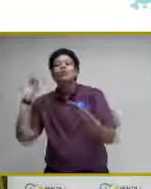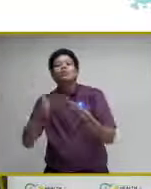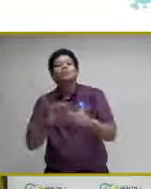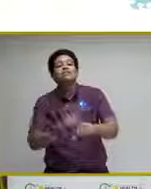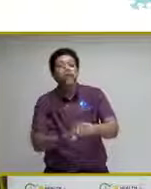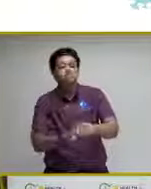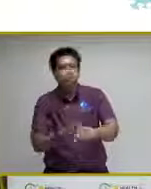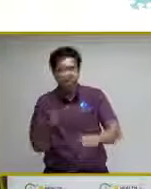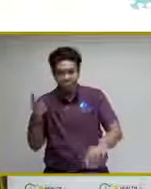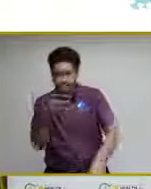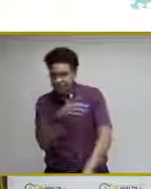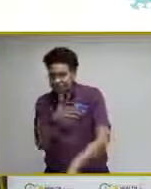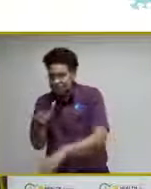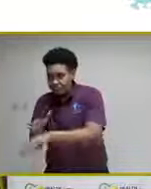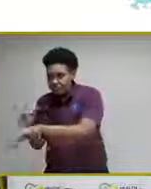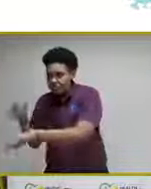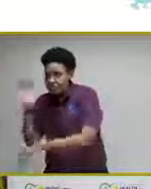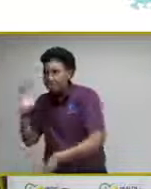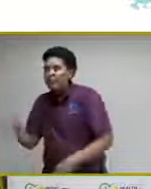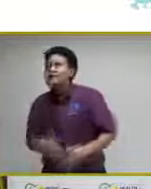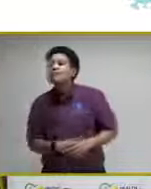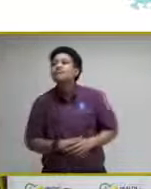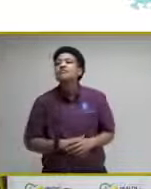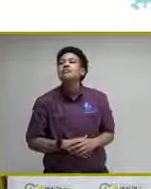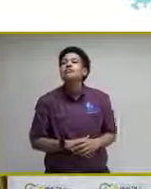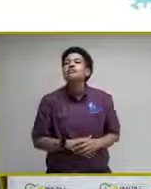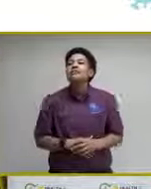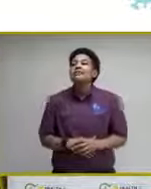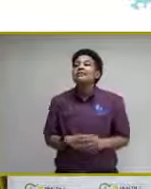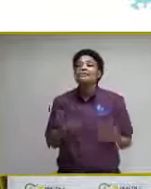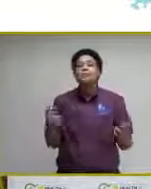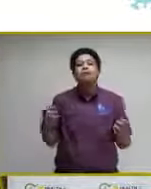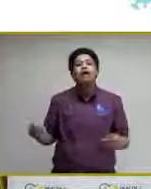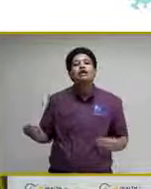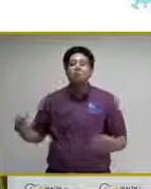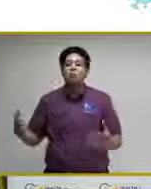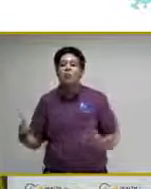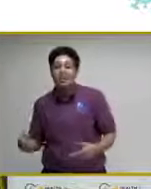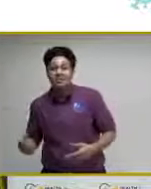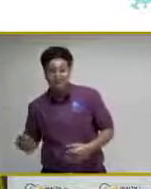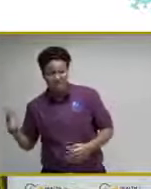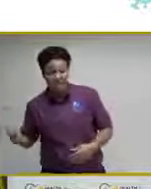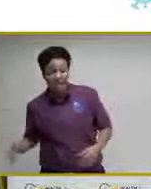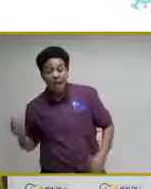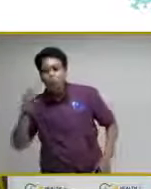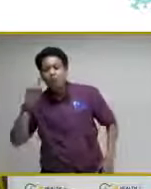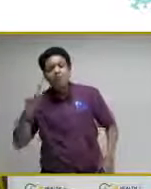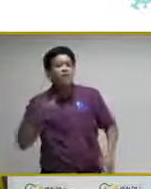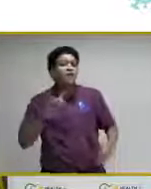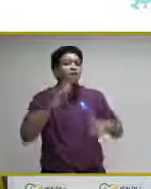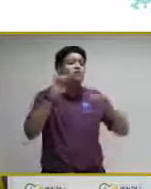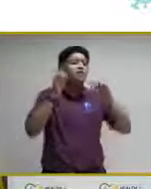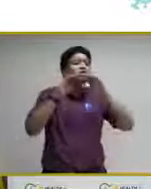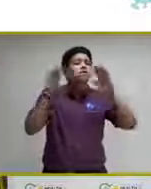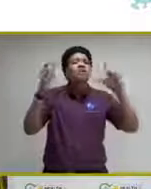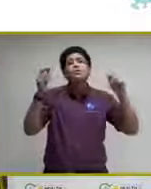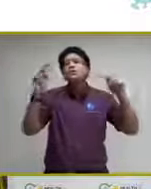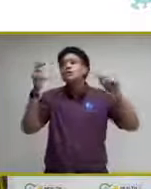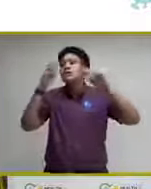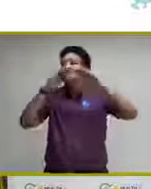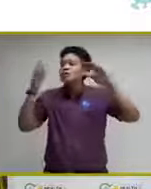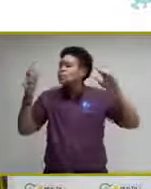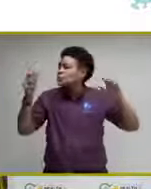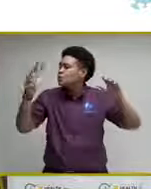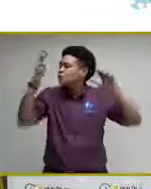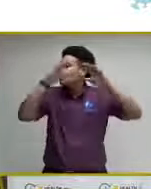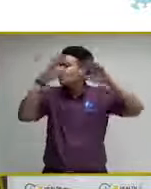period. So in terms of a demand supply side, we know what phase 1 looks like, we know what phase 2 looks like, we know what phase 3 looks